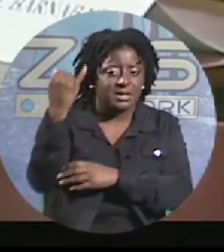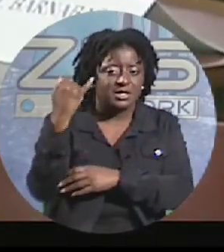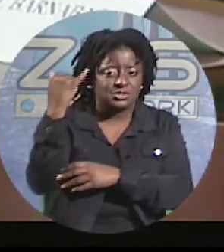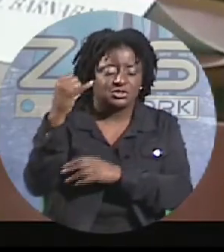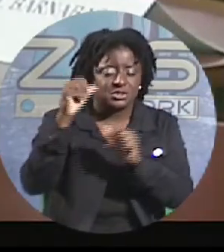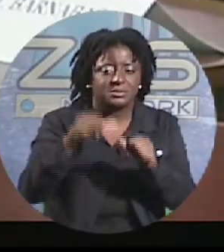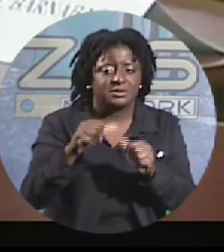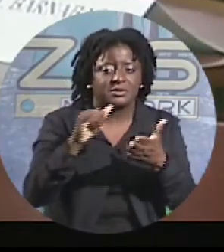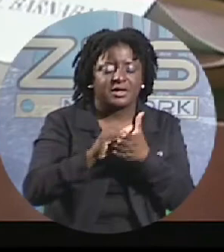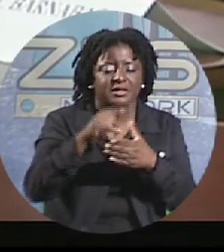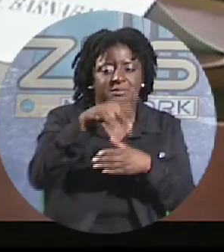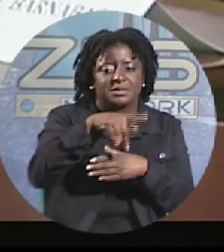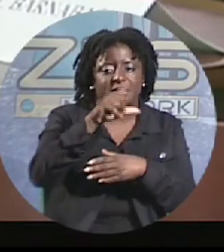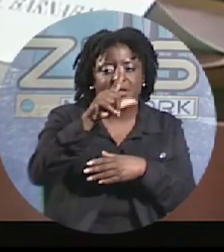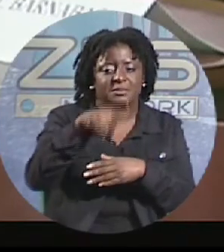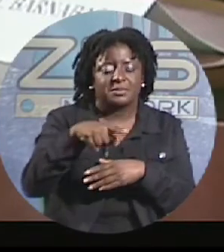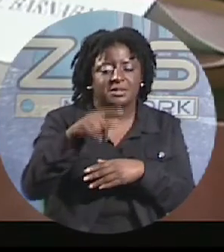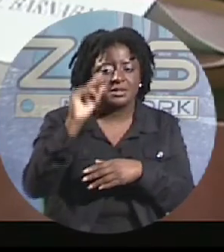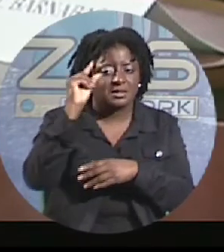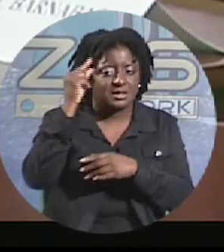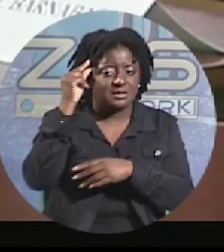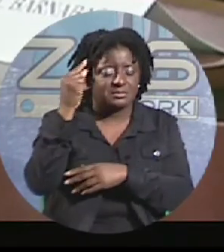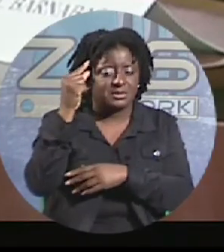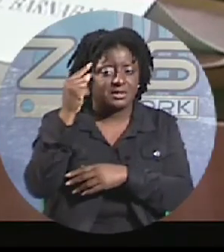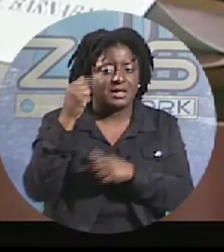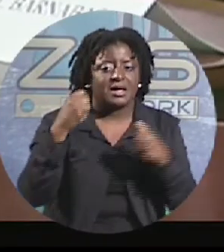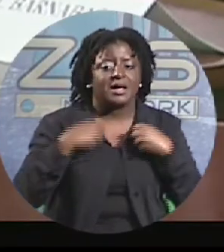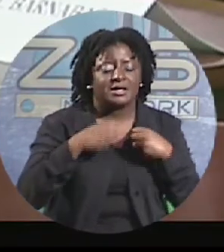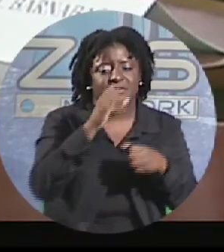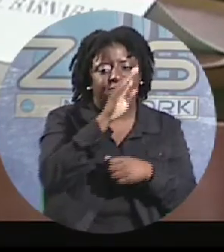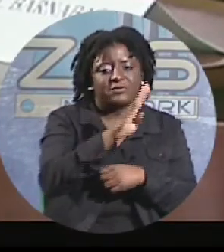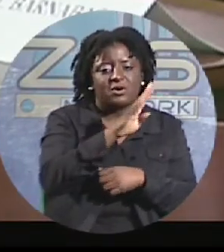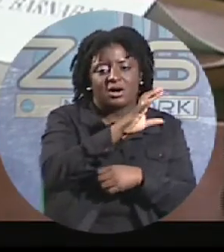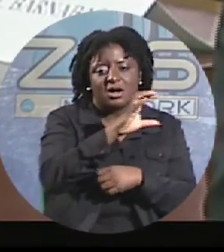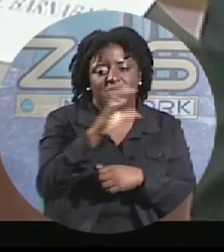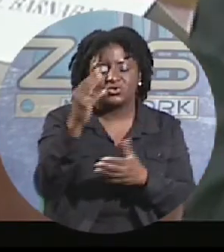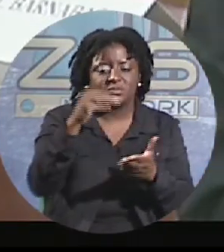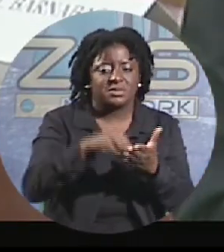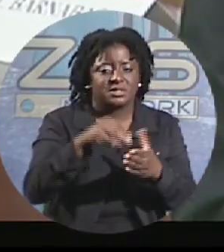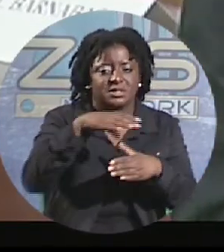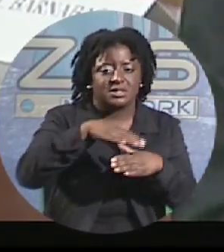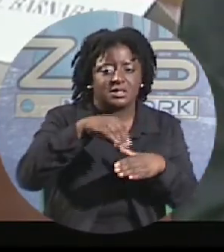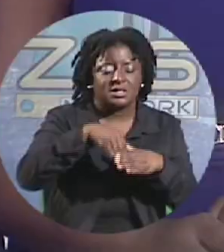400 million in unpaid bills and unfunded commitments.